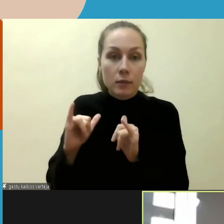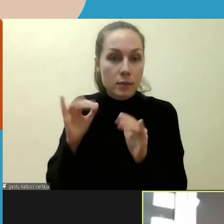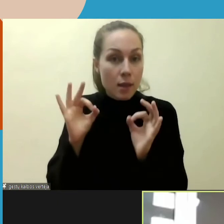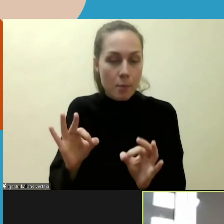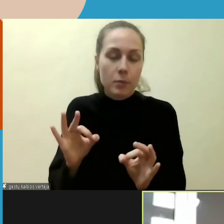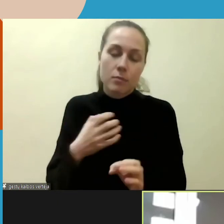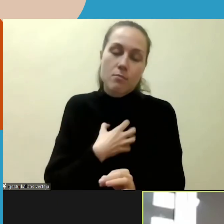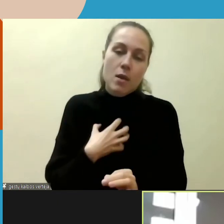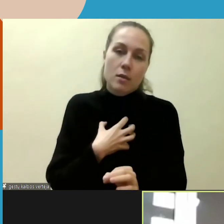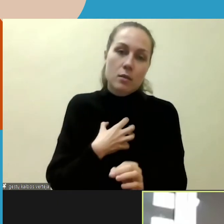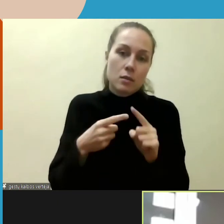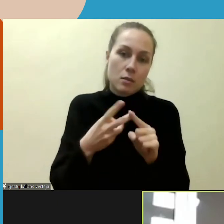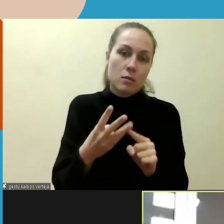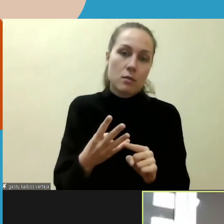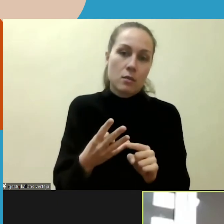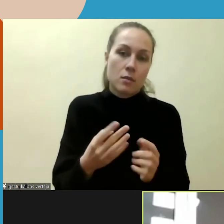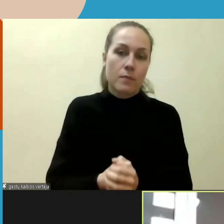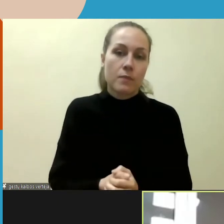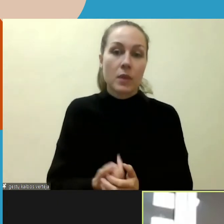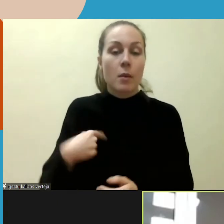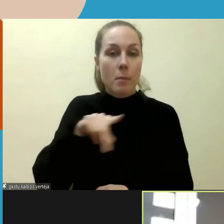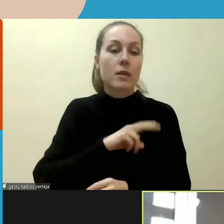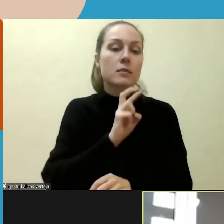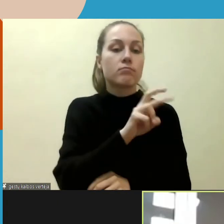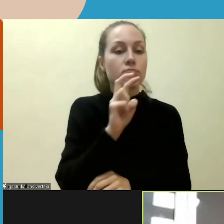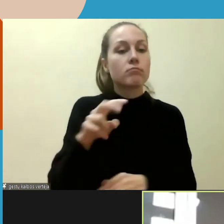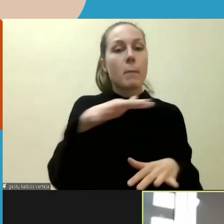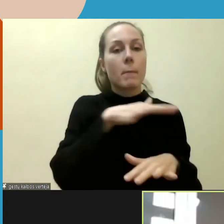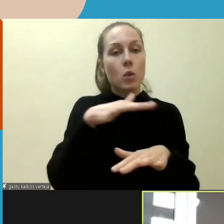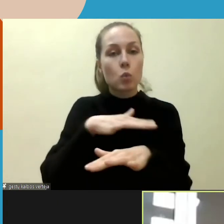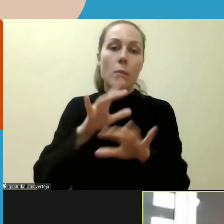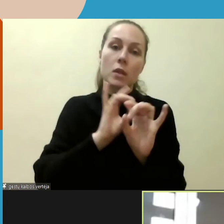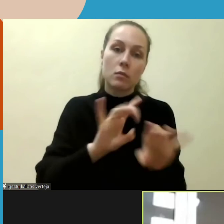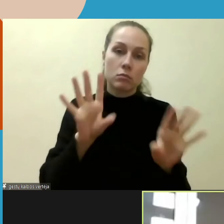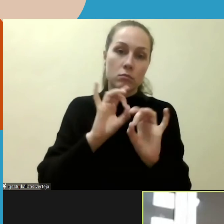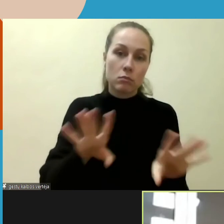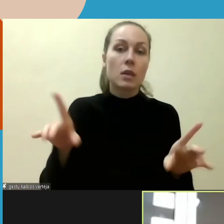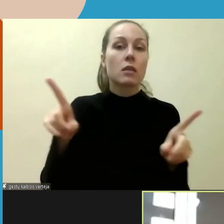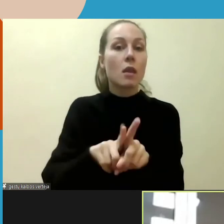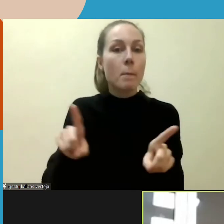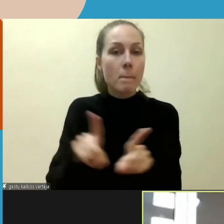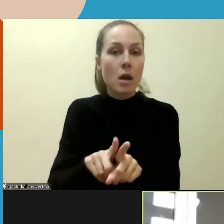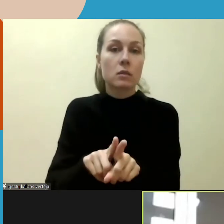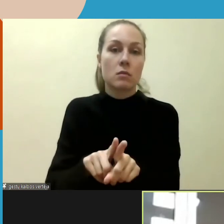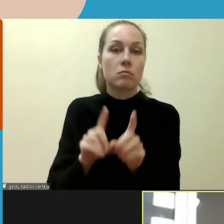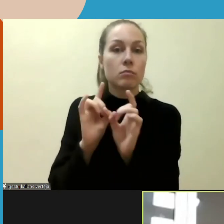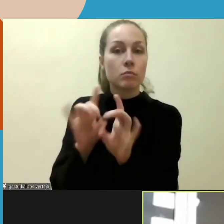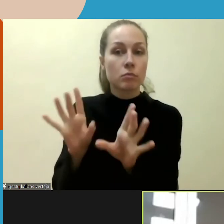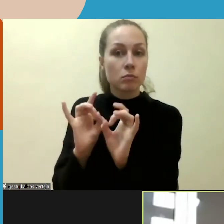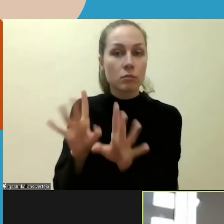and many other aspects that they should draw attention to. We